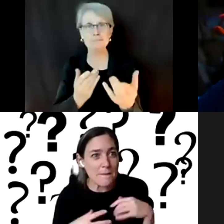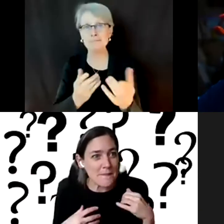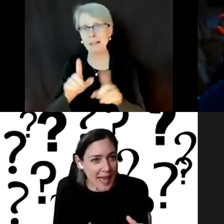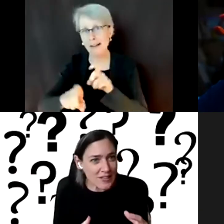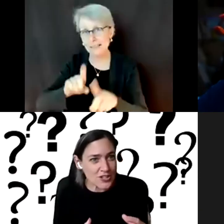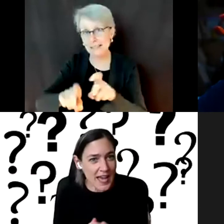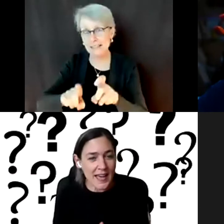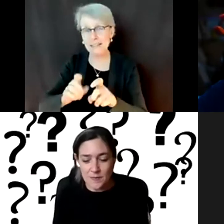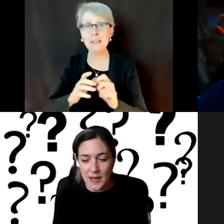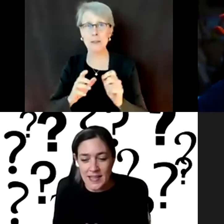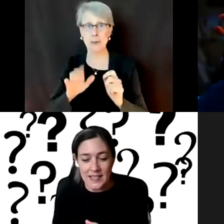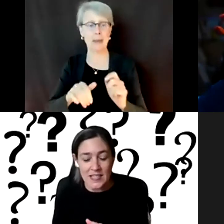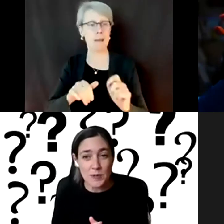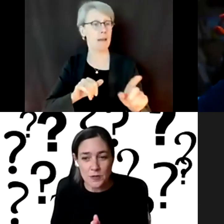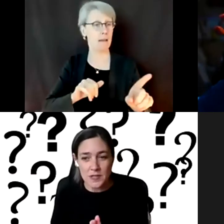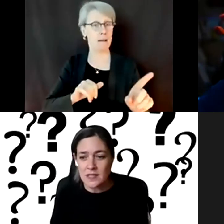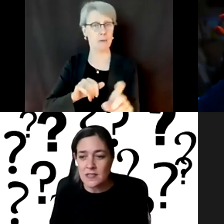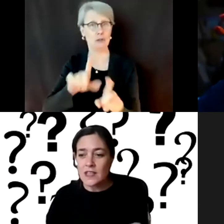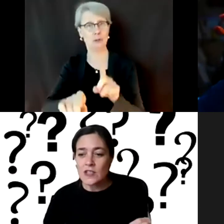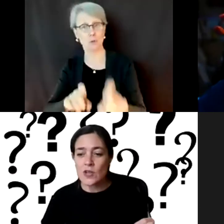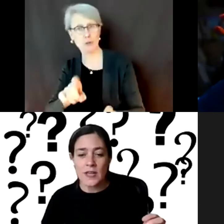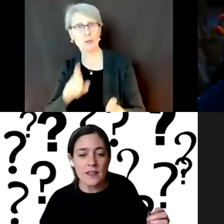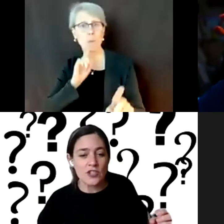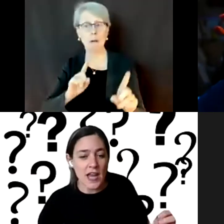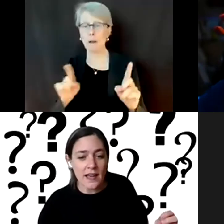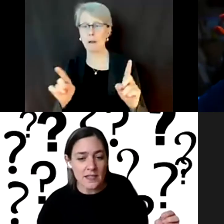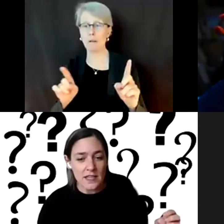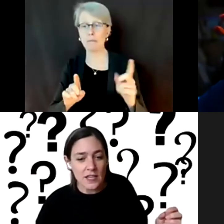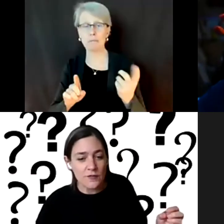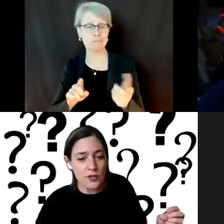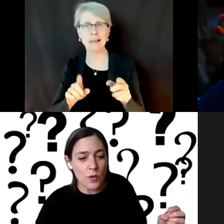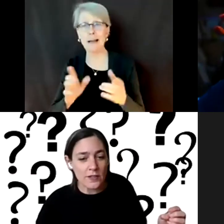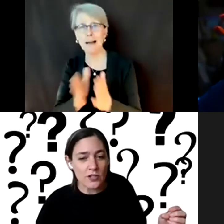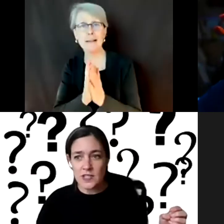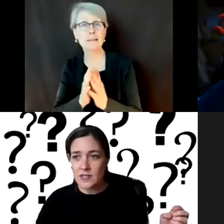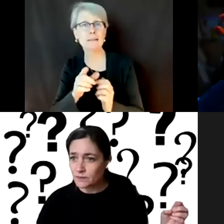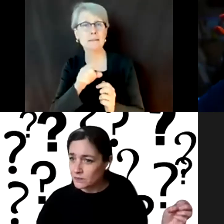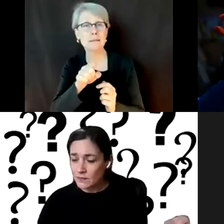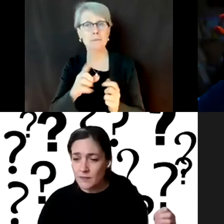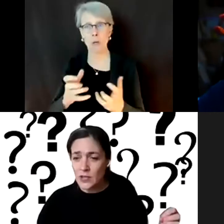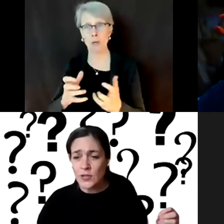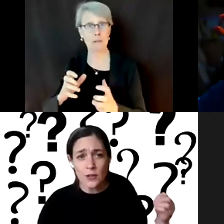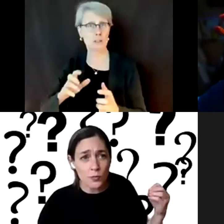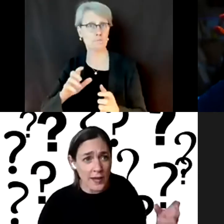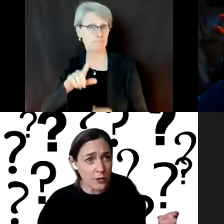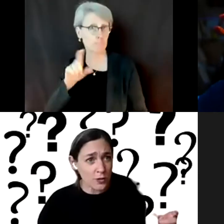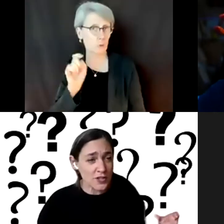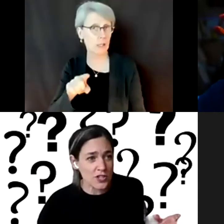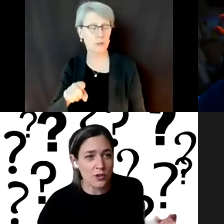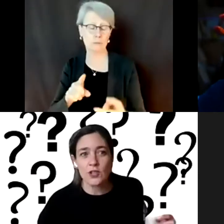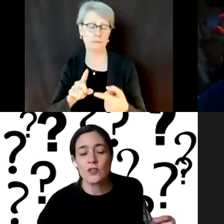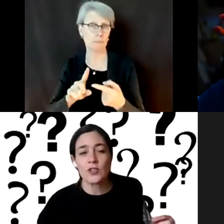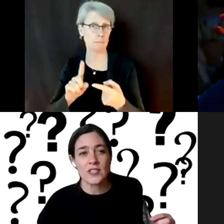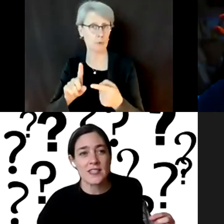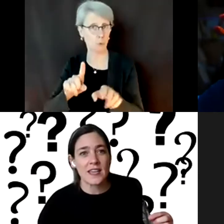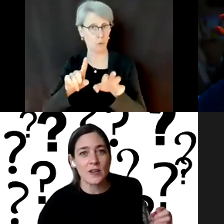and manage that by getting a speakers list. So in the chat, if you want to just, you can either write your question or